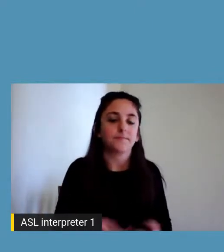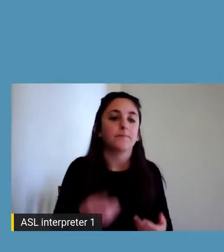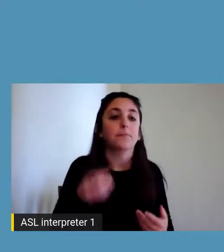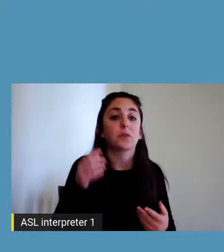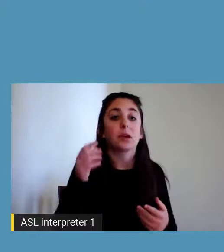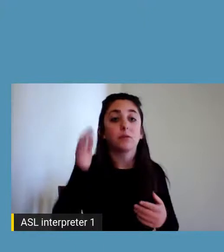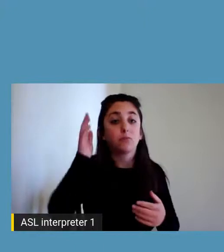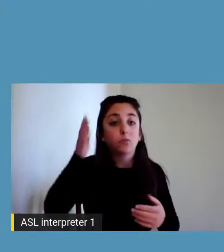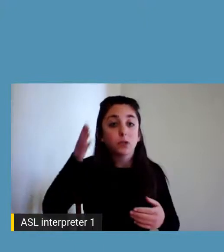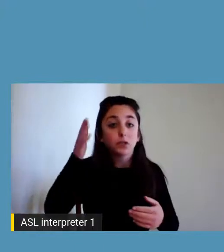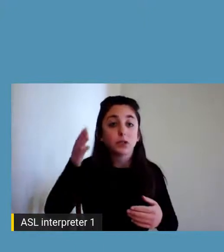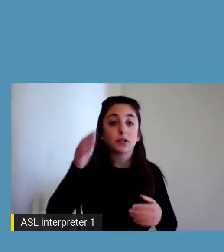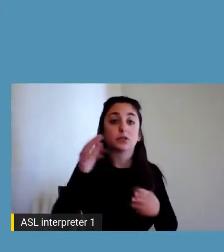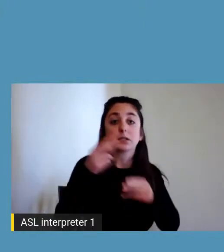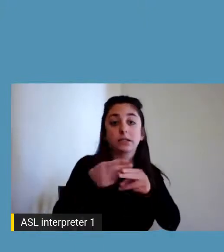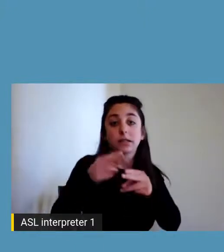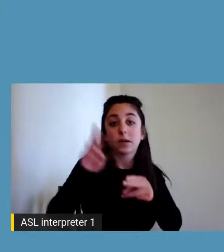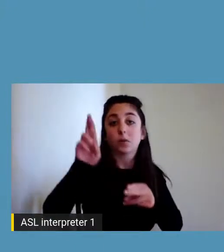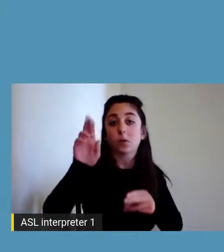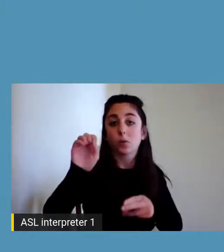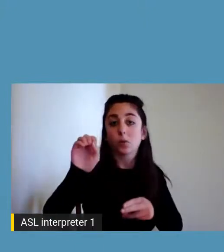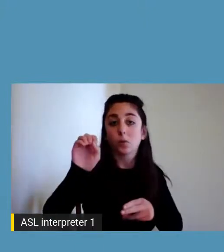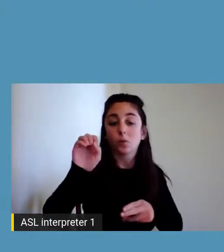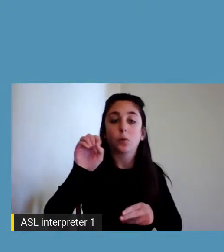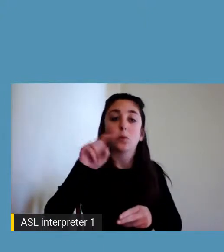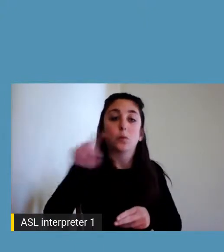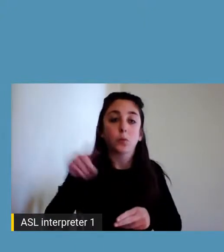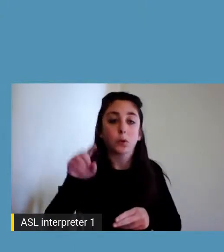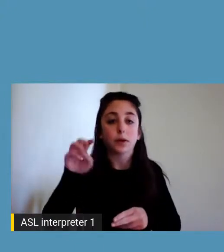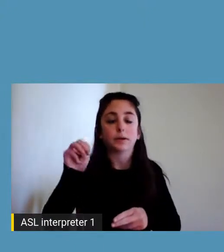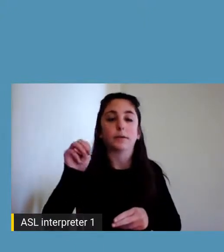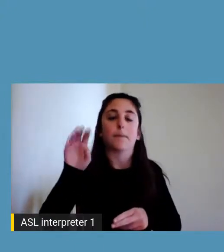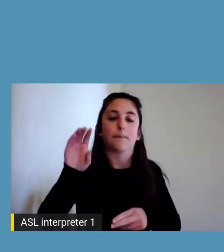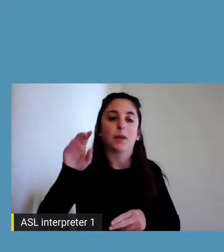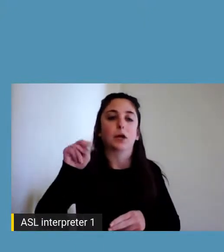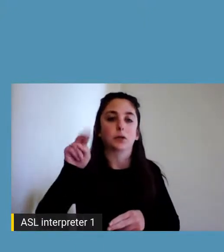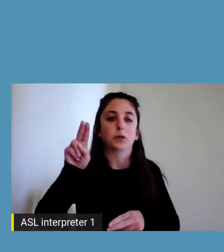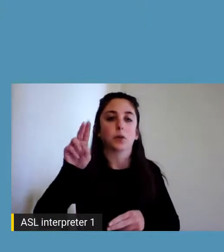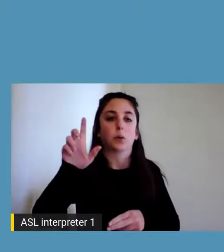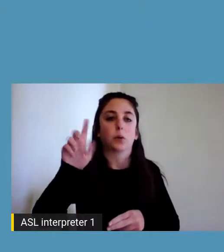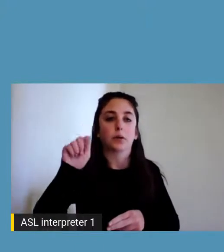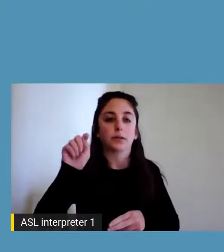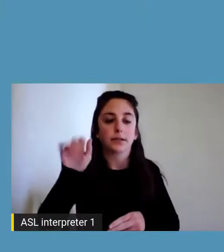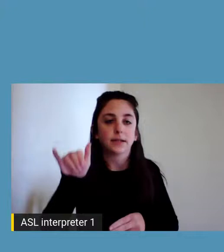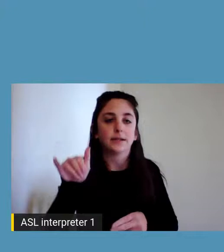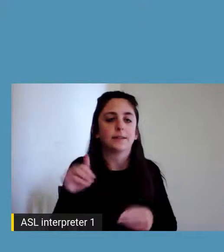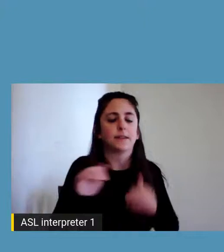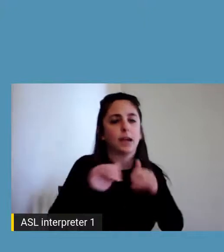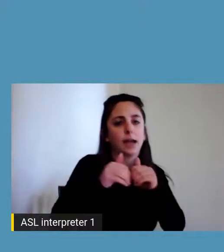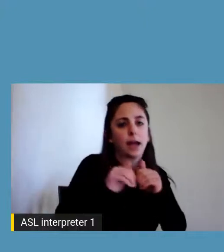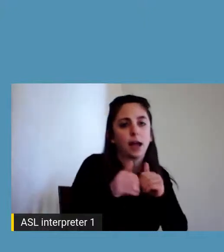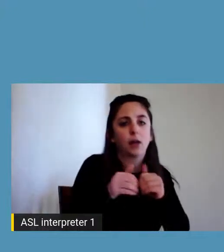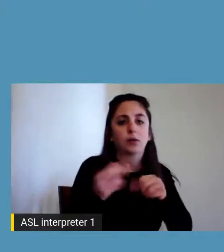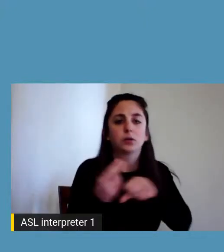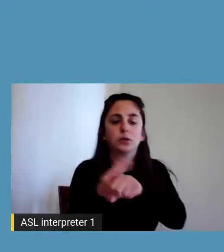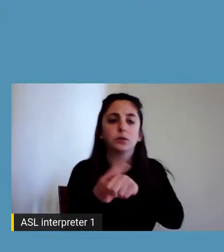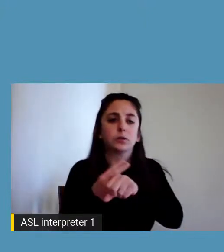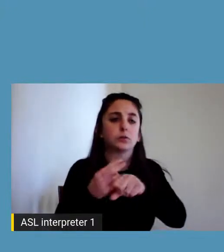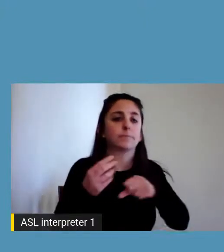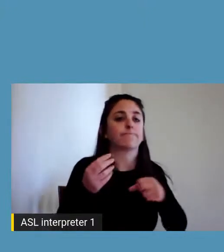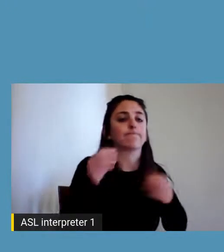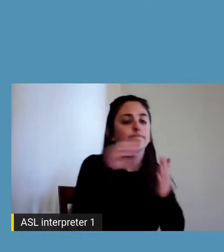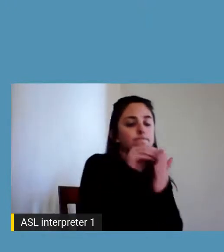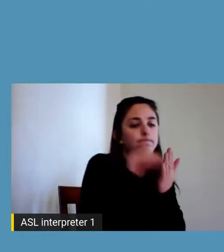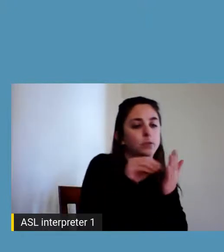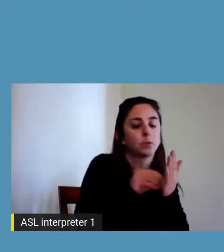Roz McNulty, who will be presenting on how to use digital assets for documentation, promotion, and programs. Roz